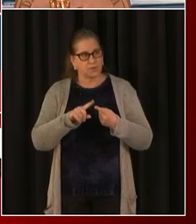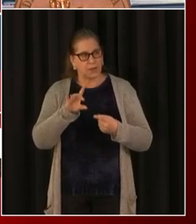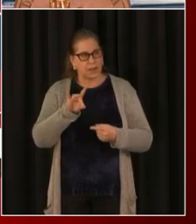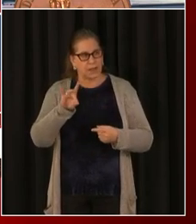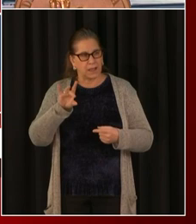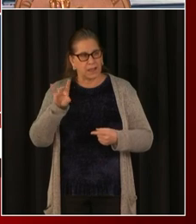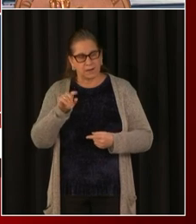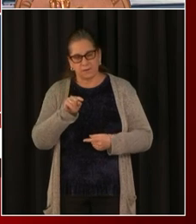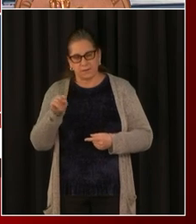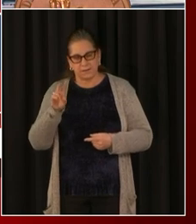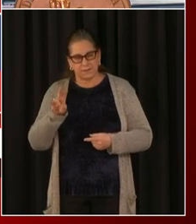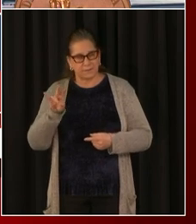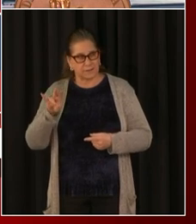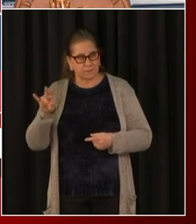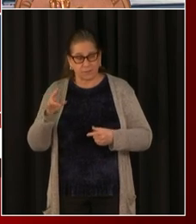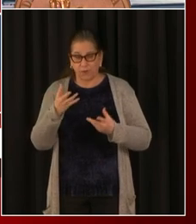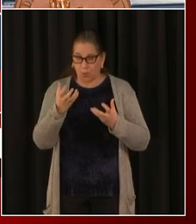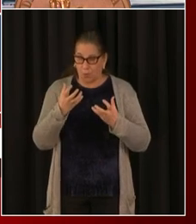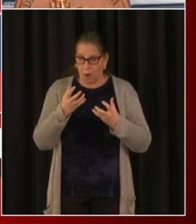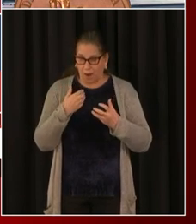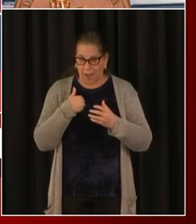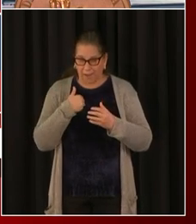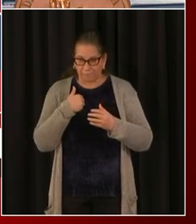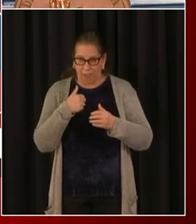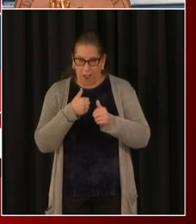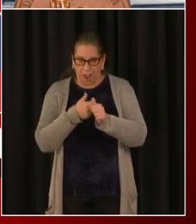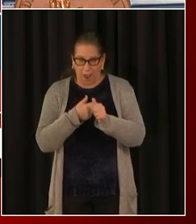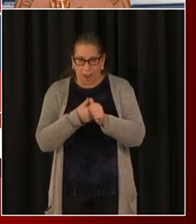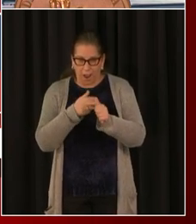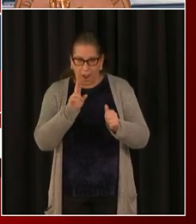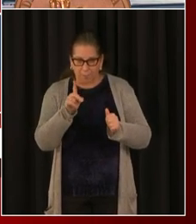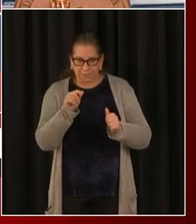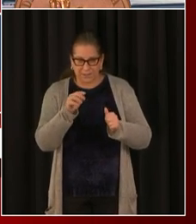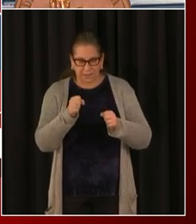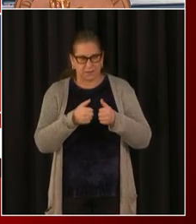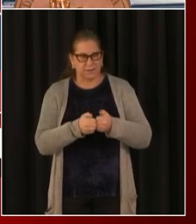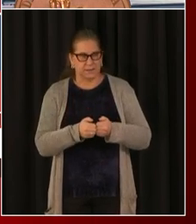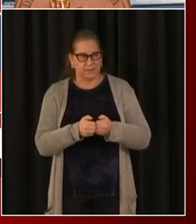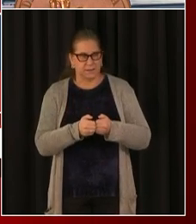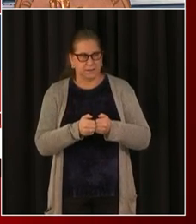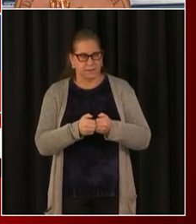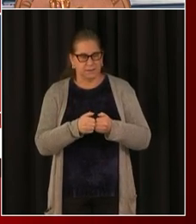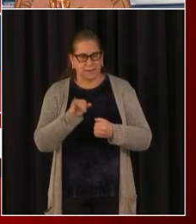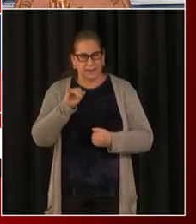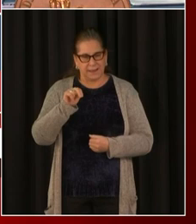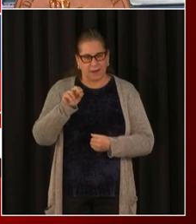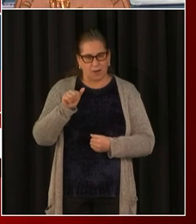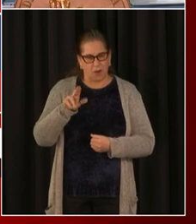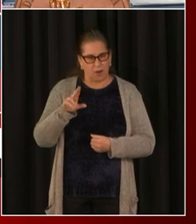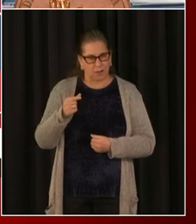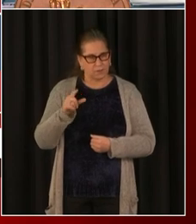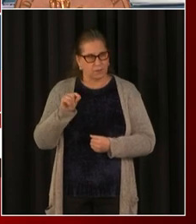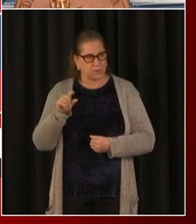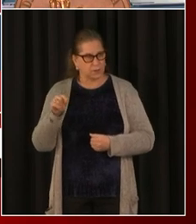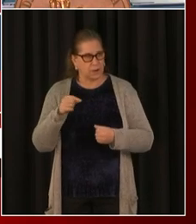888-777 for updates on public safety, street closures, weather alerts, transit